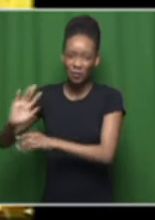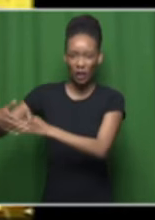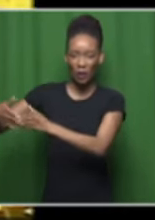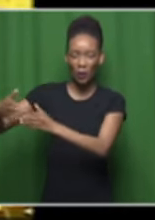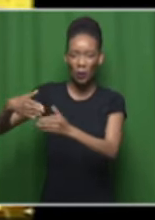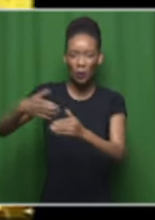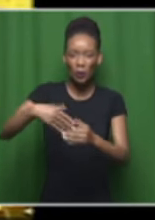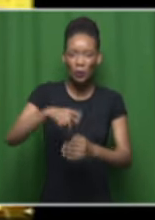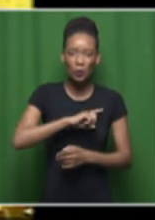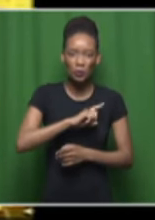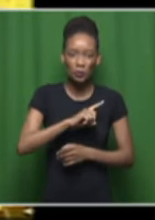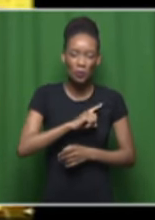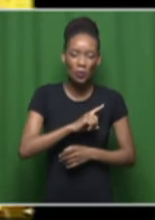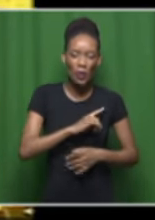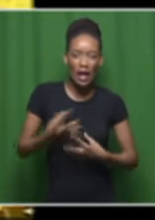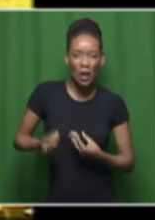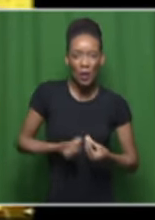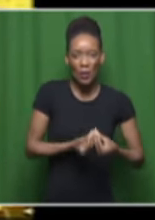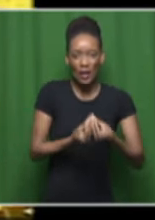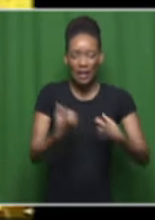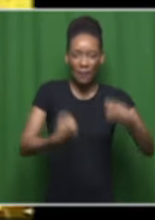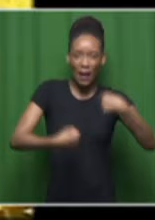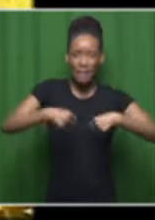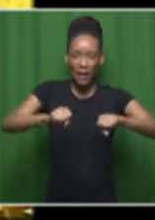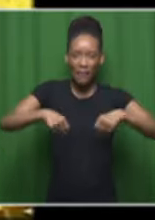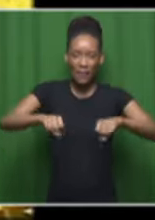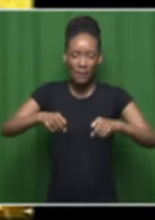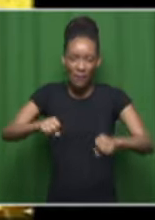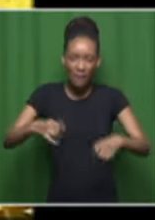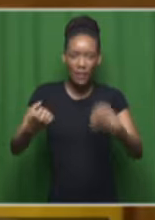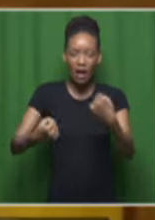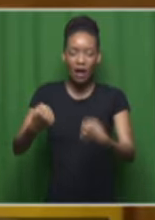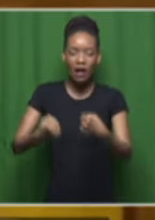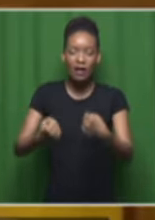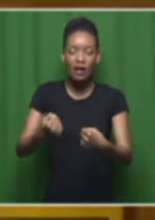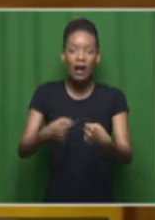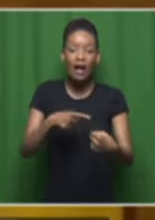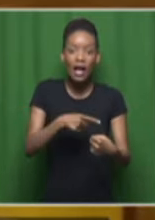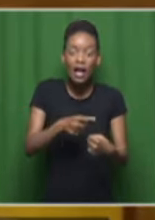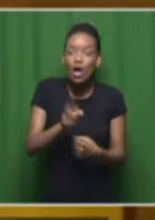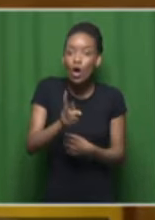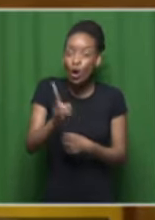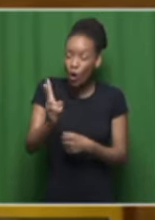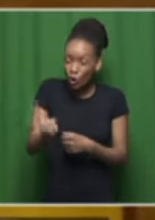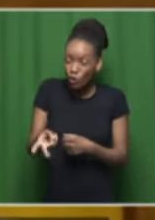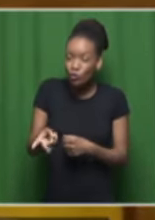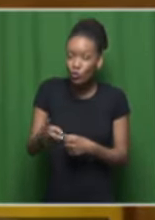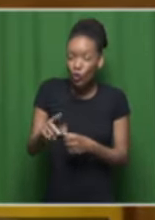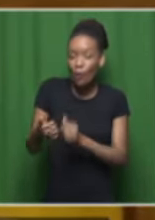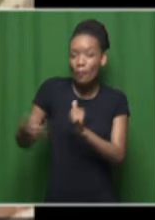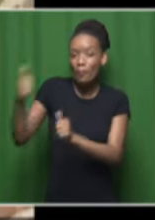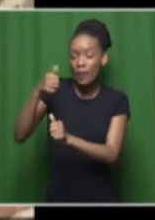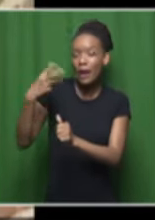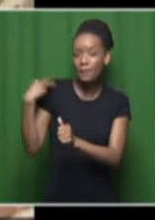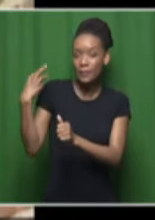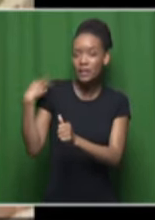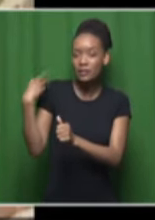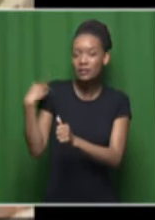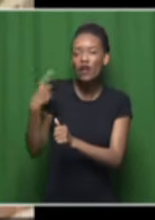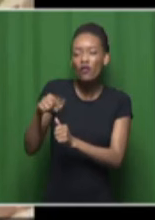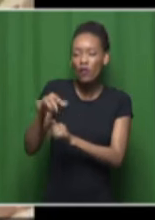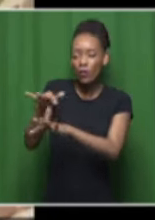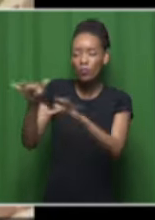the departed leader, who was also a prime minister of the AmaZulu nation. Zulu regiments, also known